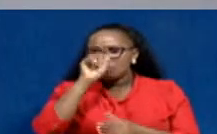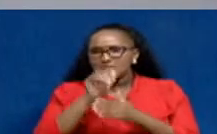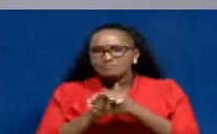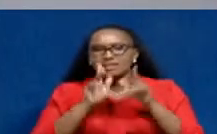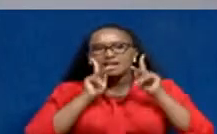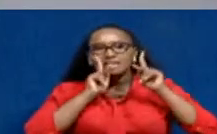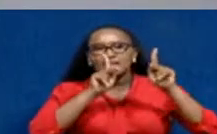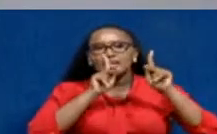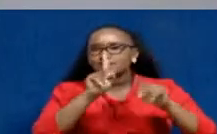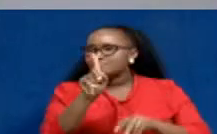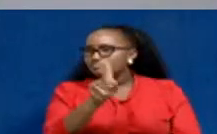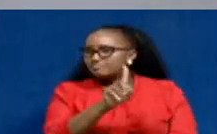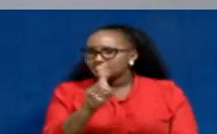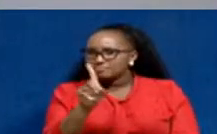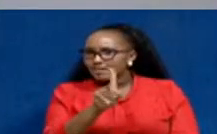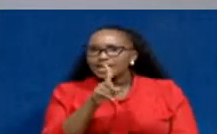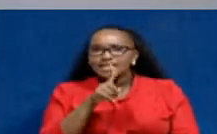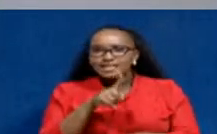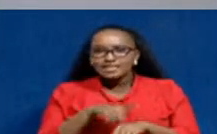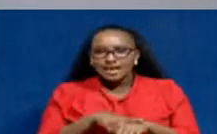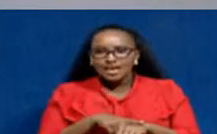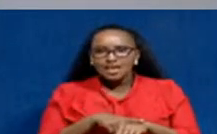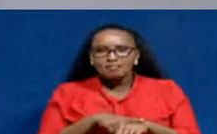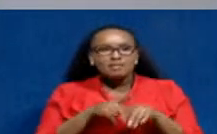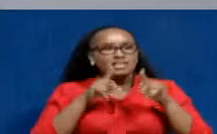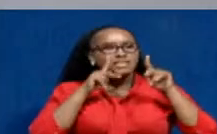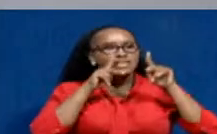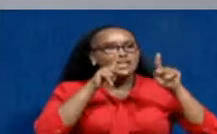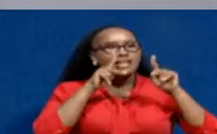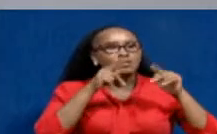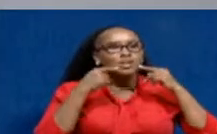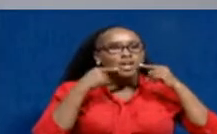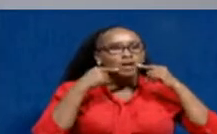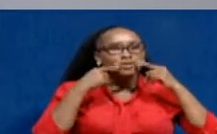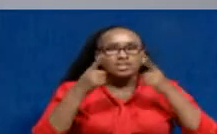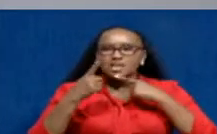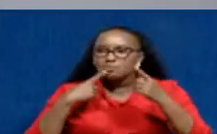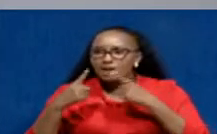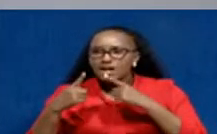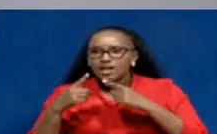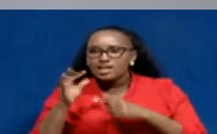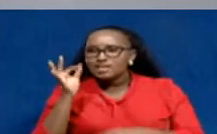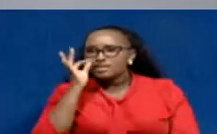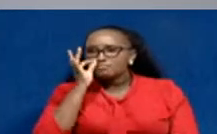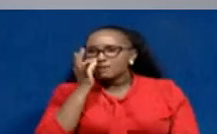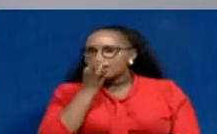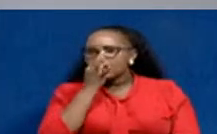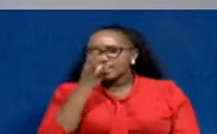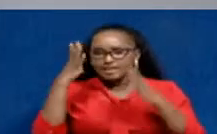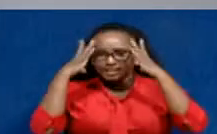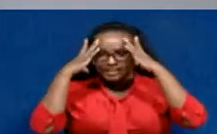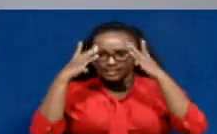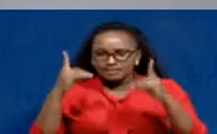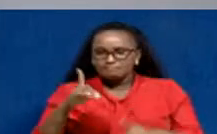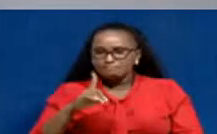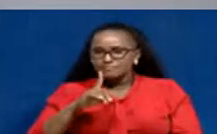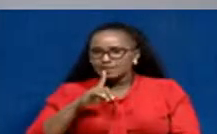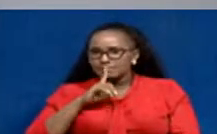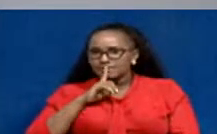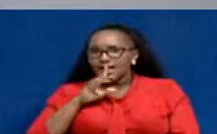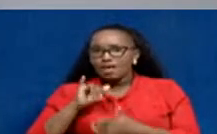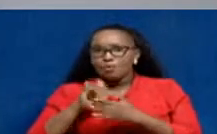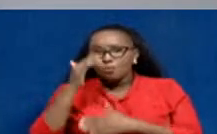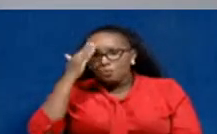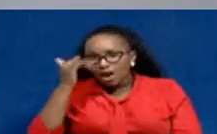shouting. When the limelight was shone on him, he tended to coy and hide. And this